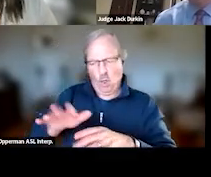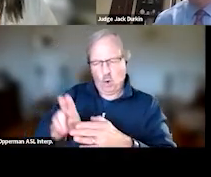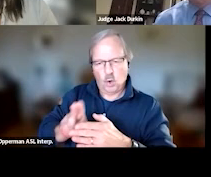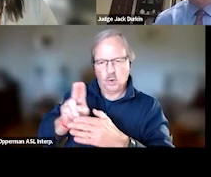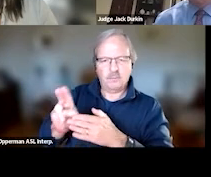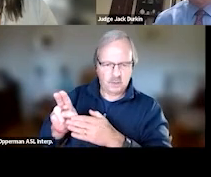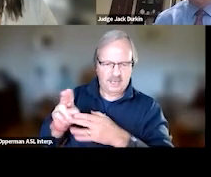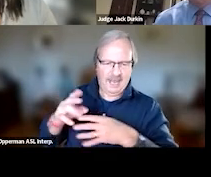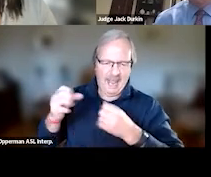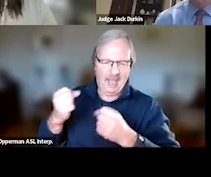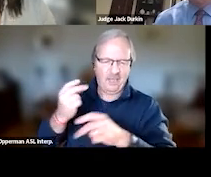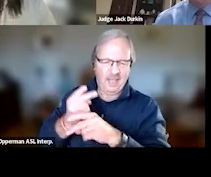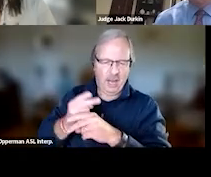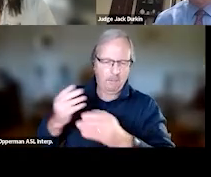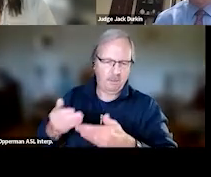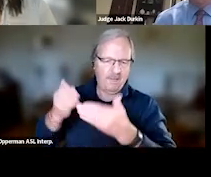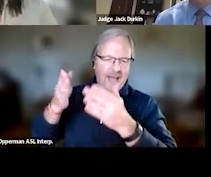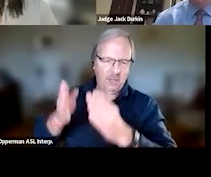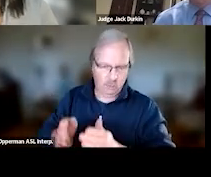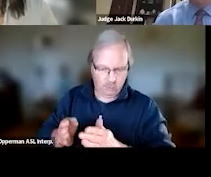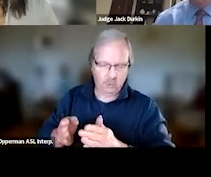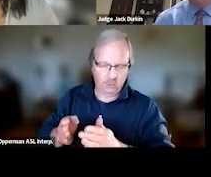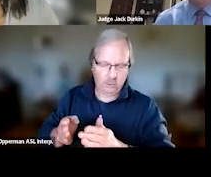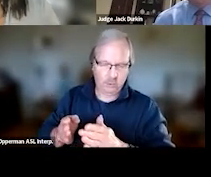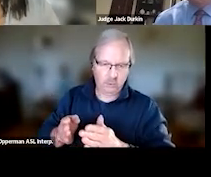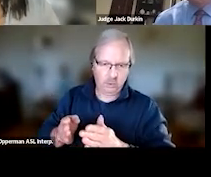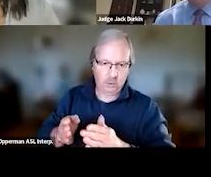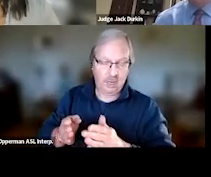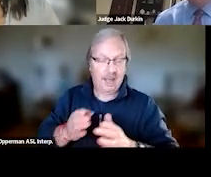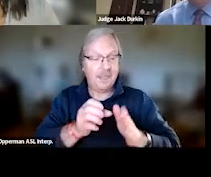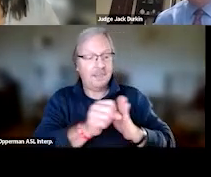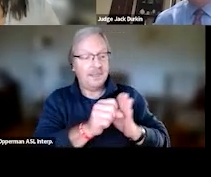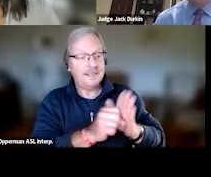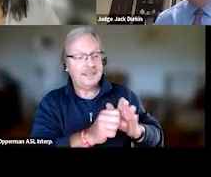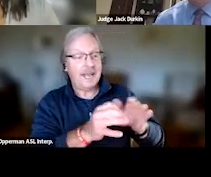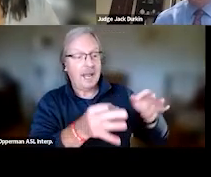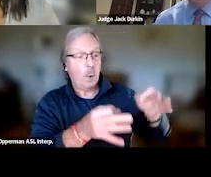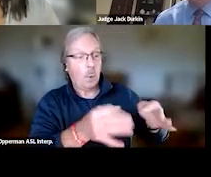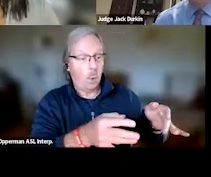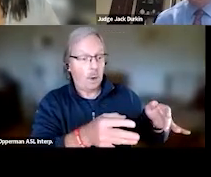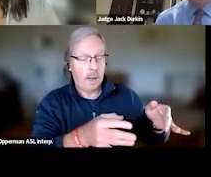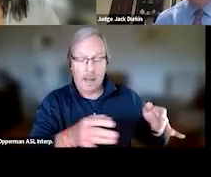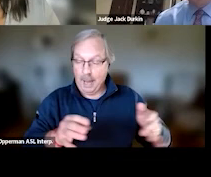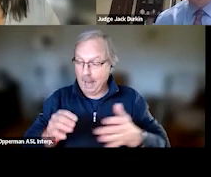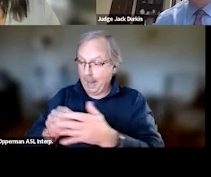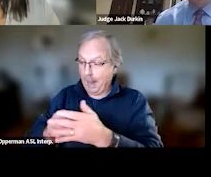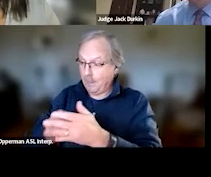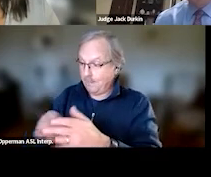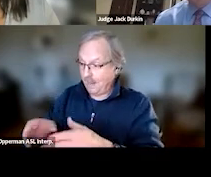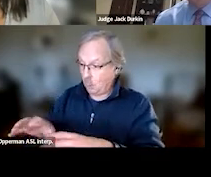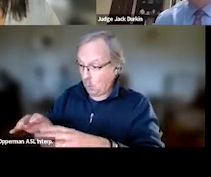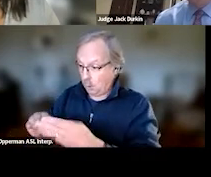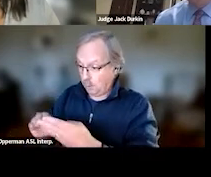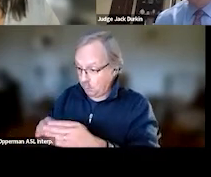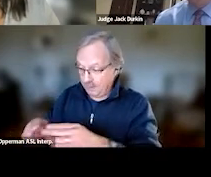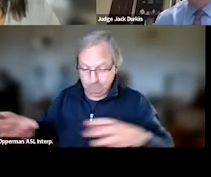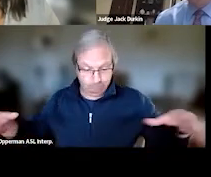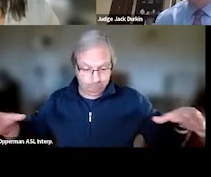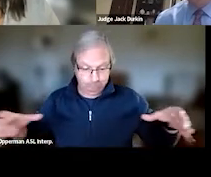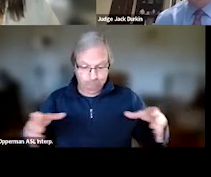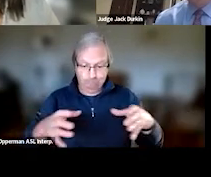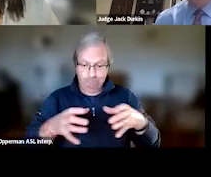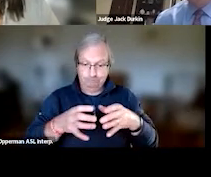provider. And then bring the state court and the medical community together. Bring that judicial champion and someone from that